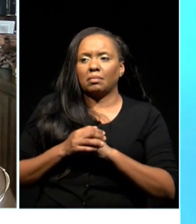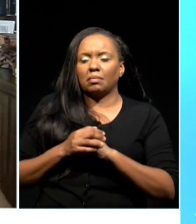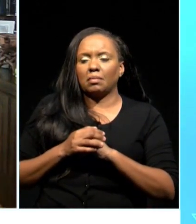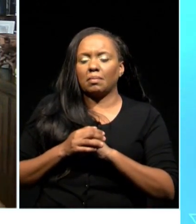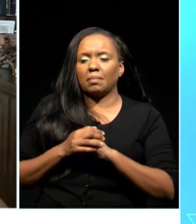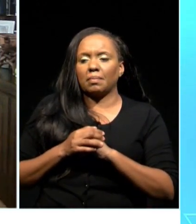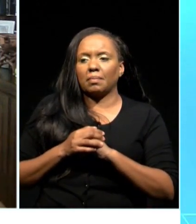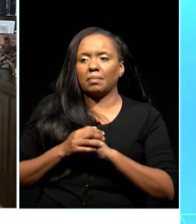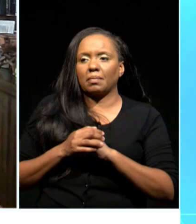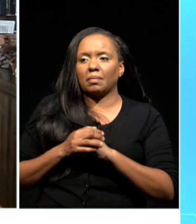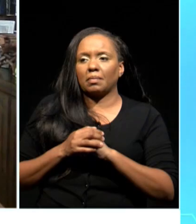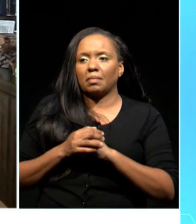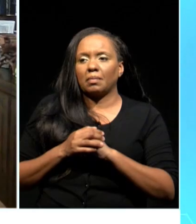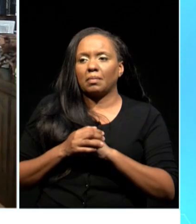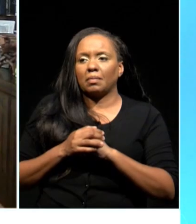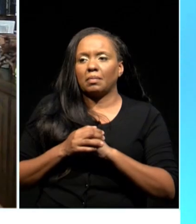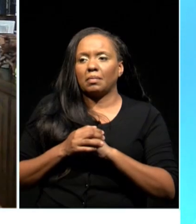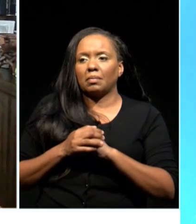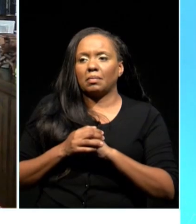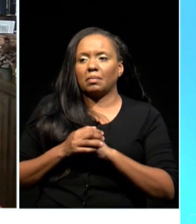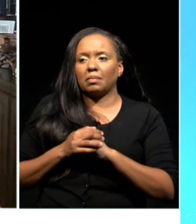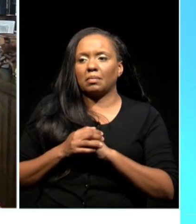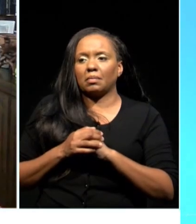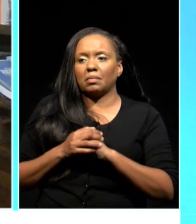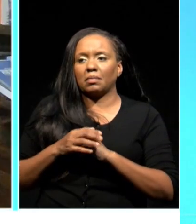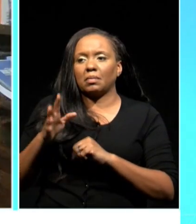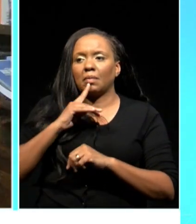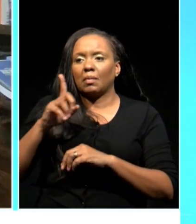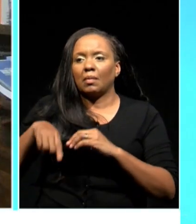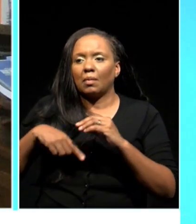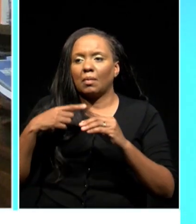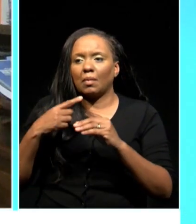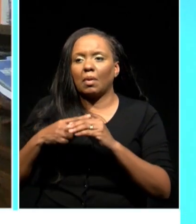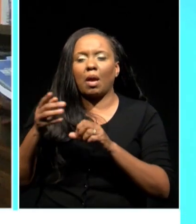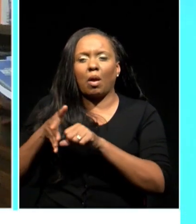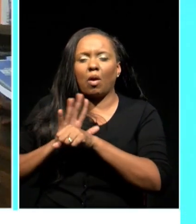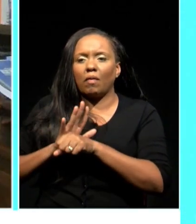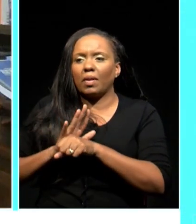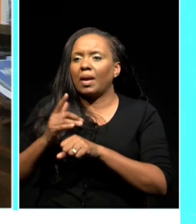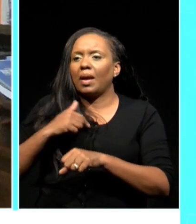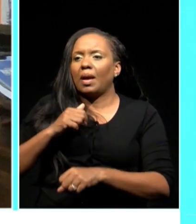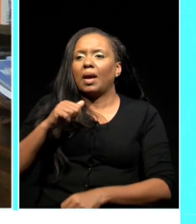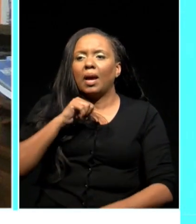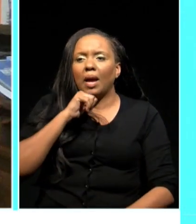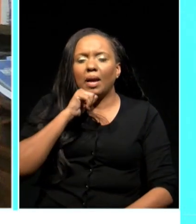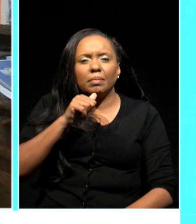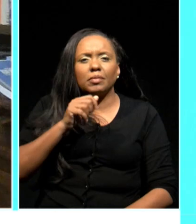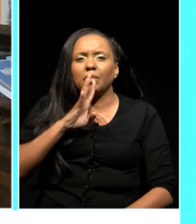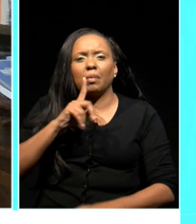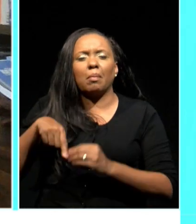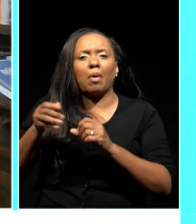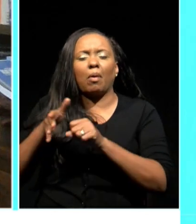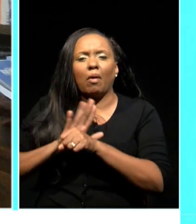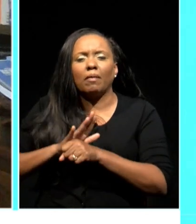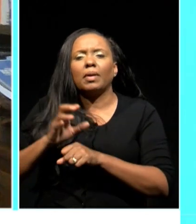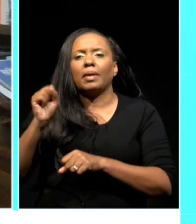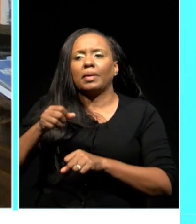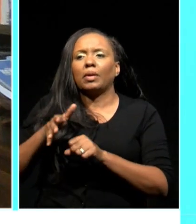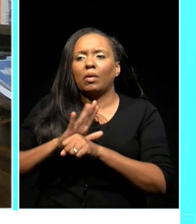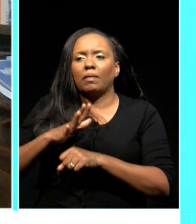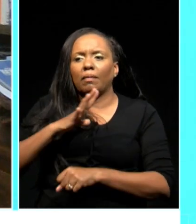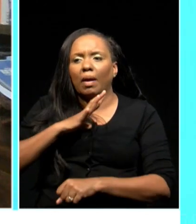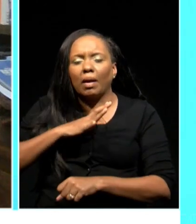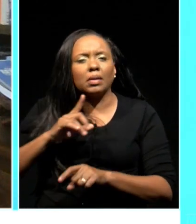that individual members of the Barbados Labour Party got is a reflection of COVID. I'm not saying we should dismiss COVID, but COVID is